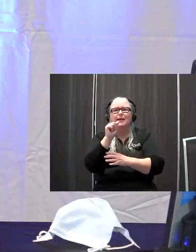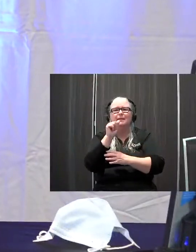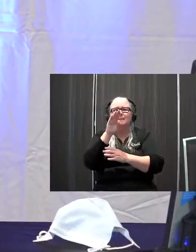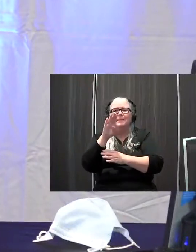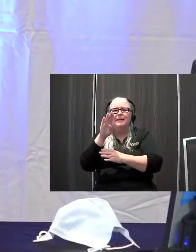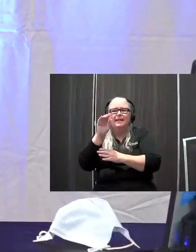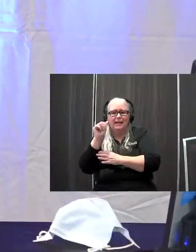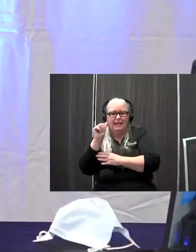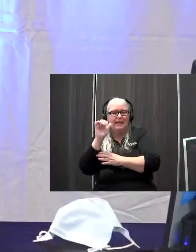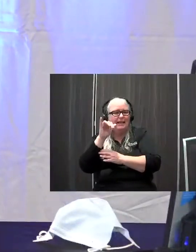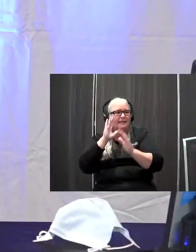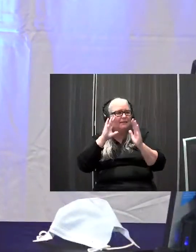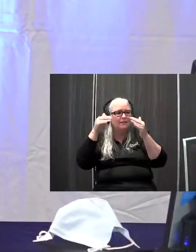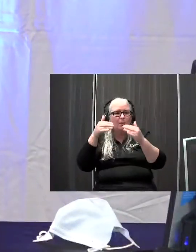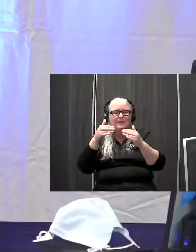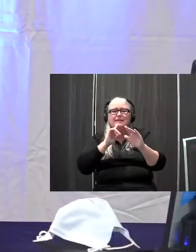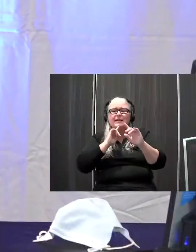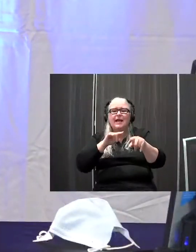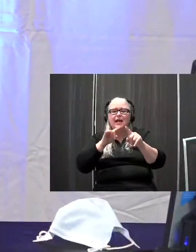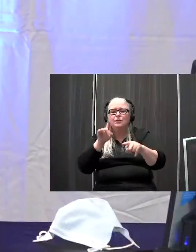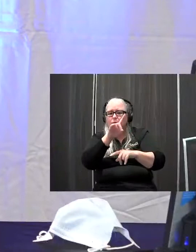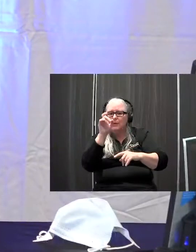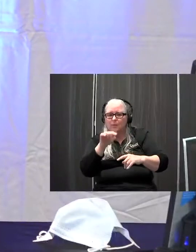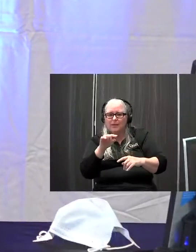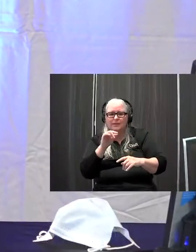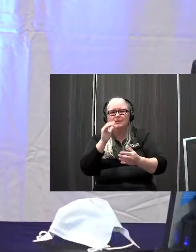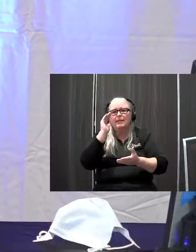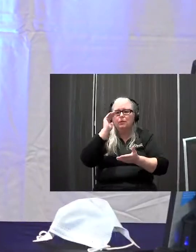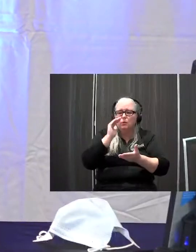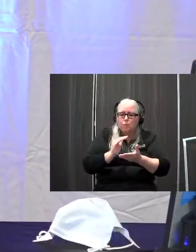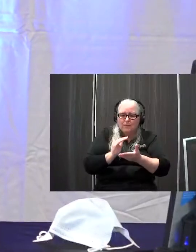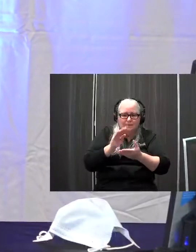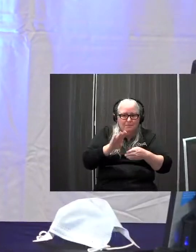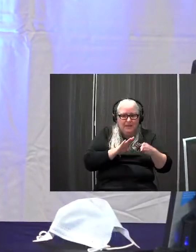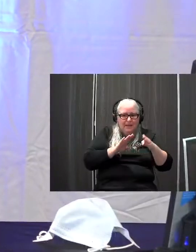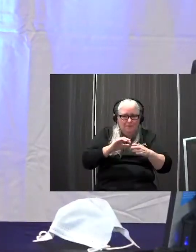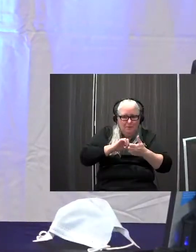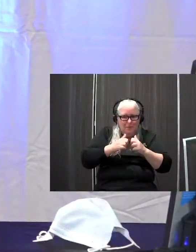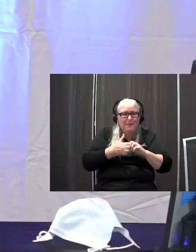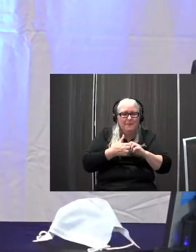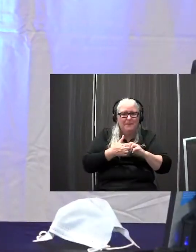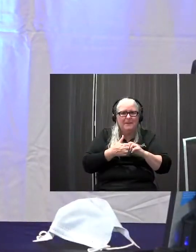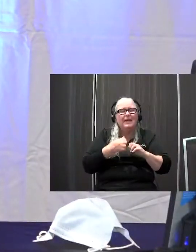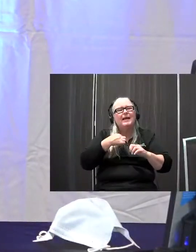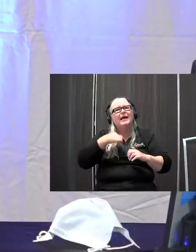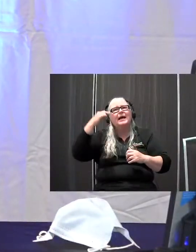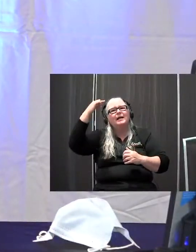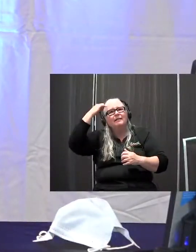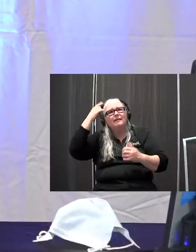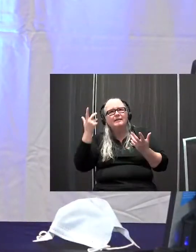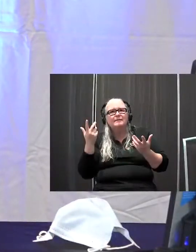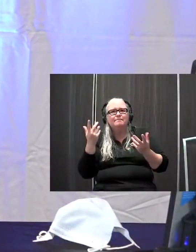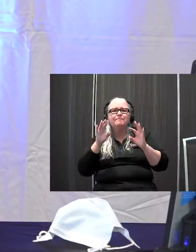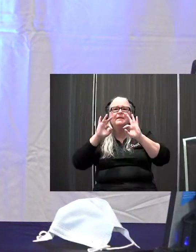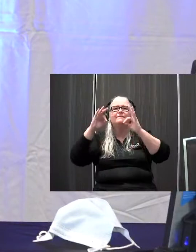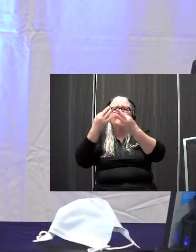like answering questions as opposed to decreasing a problem behavior. I think that families have